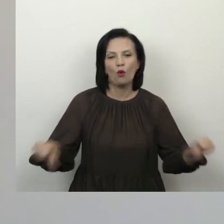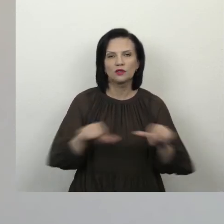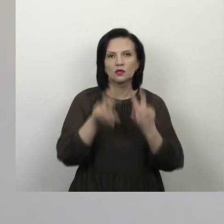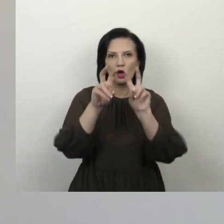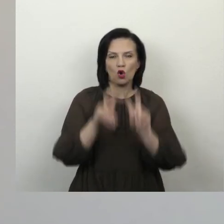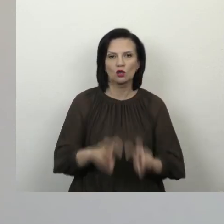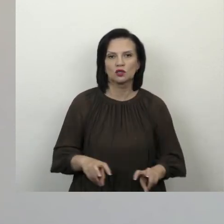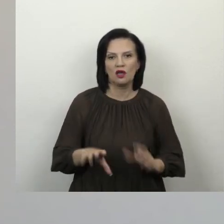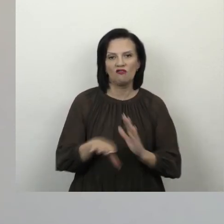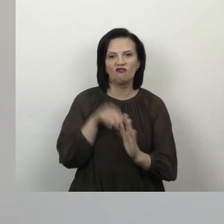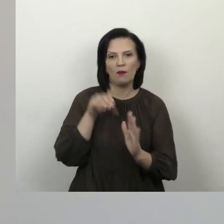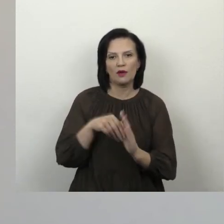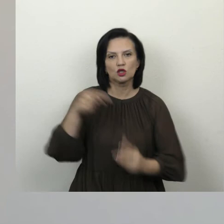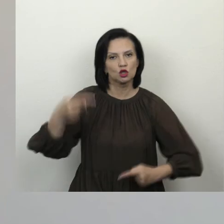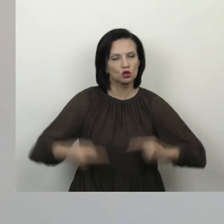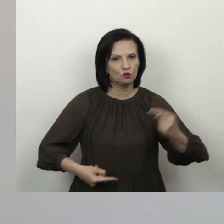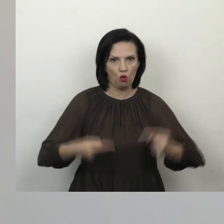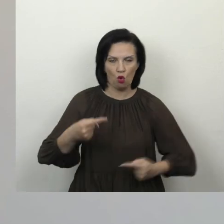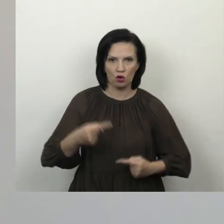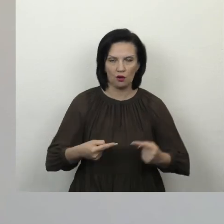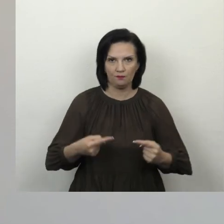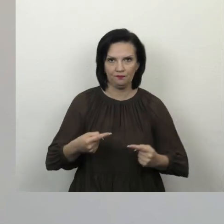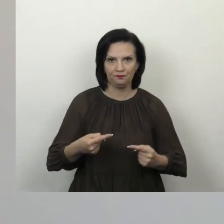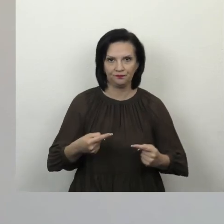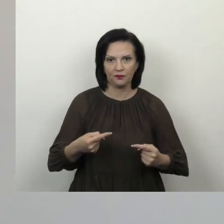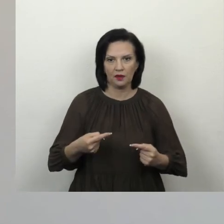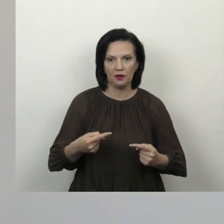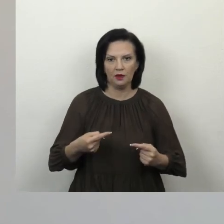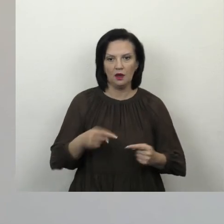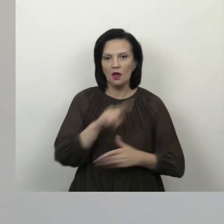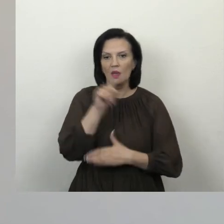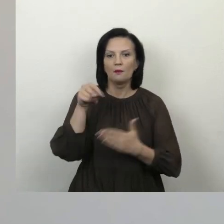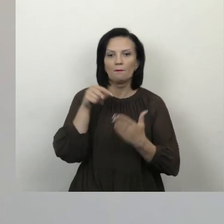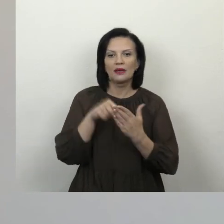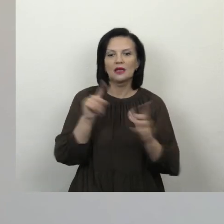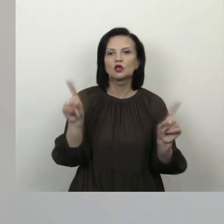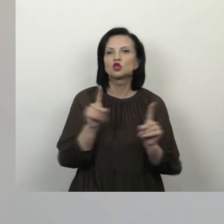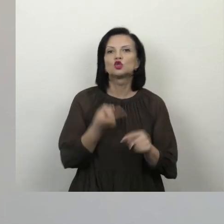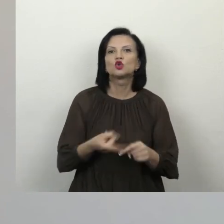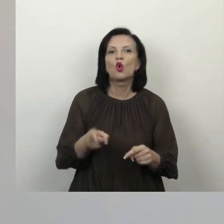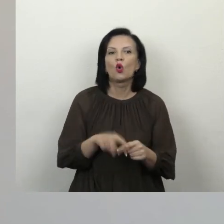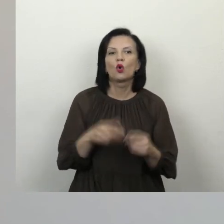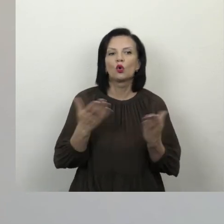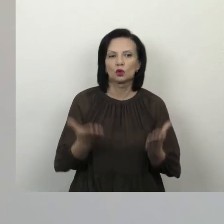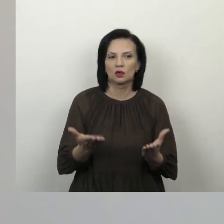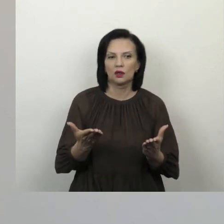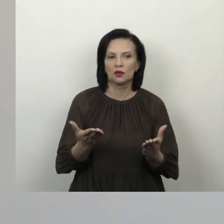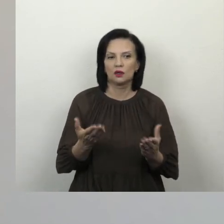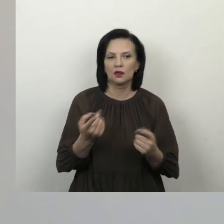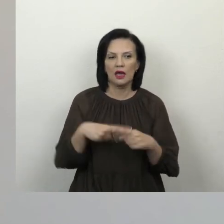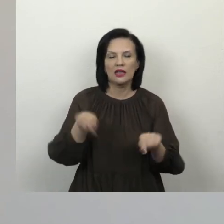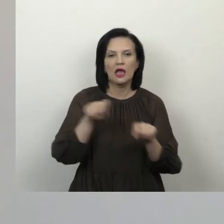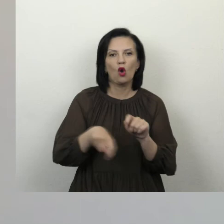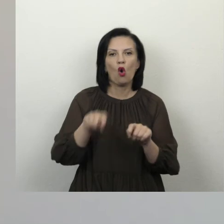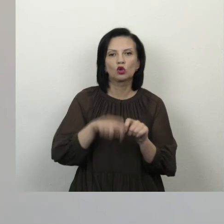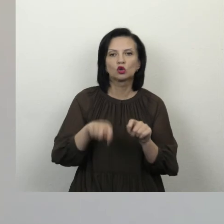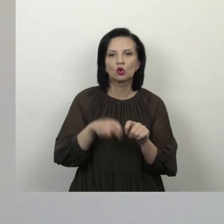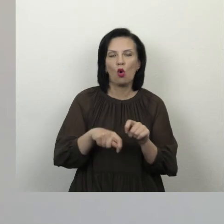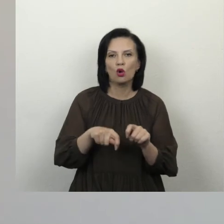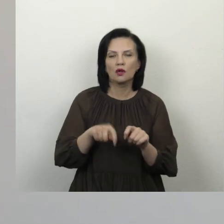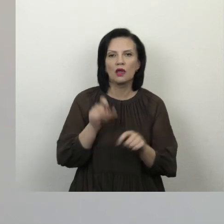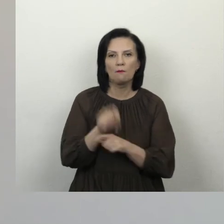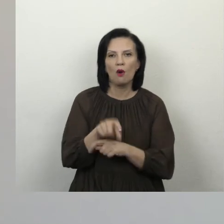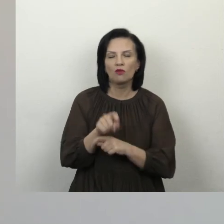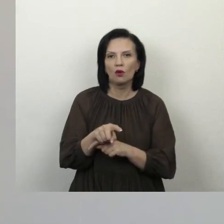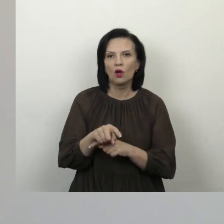the Election Commission the authority to hear election-related disputes. The question is, what